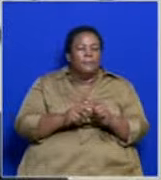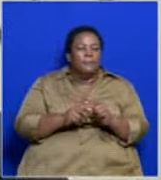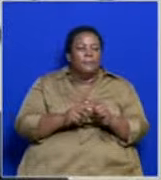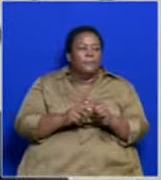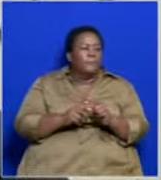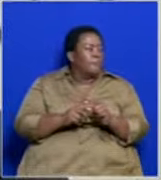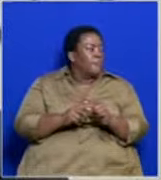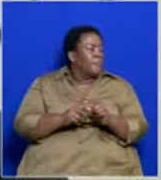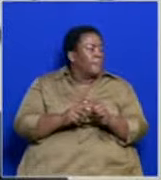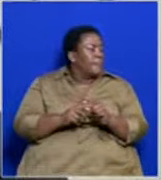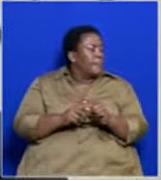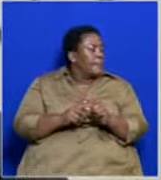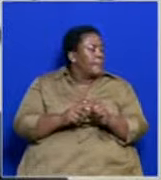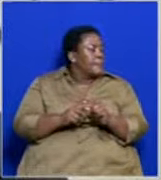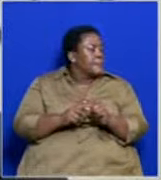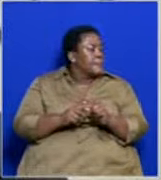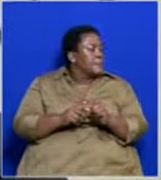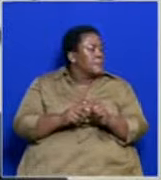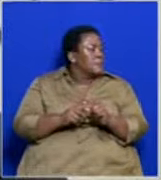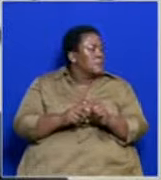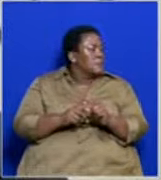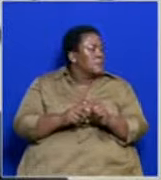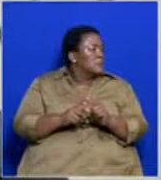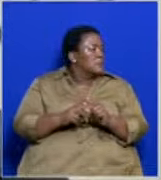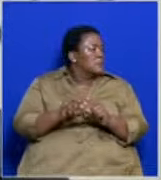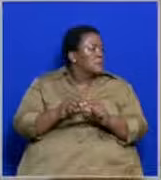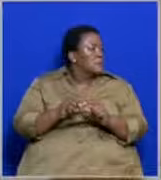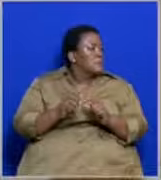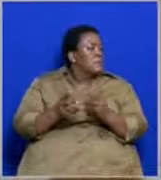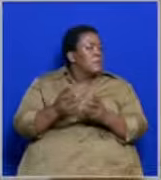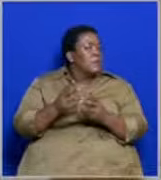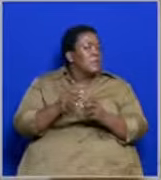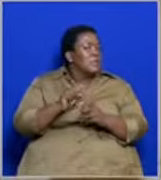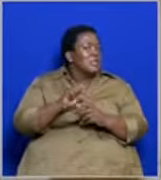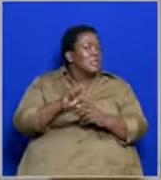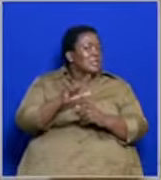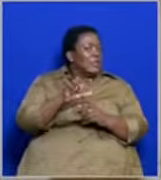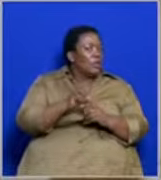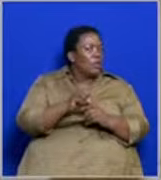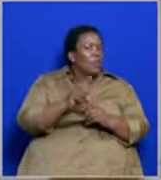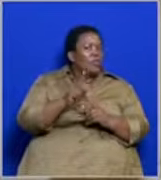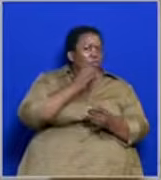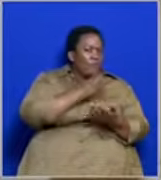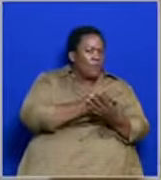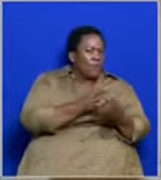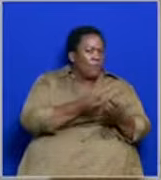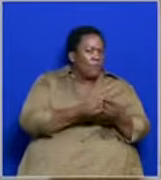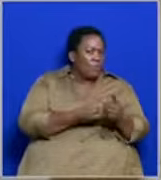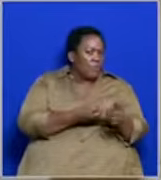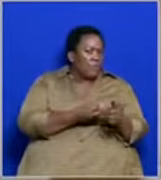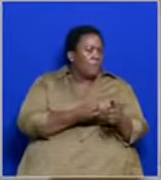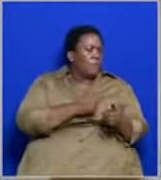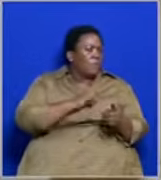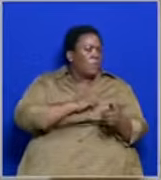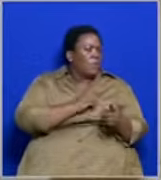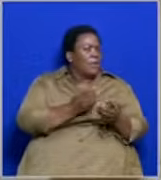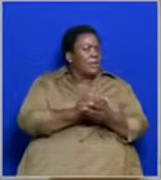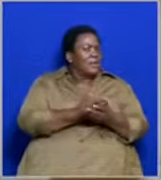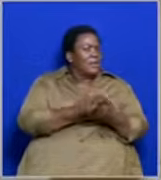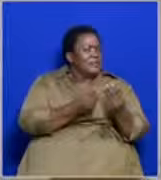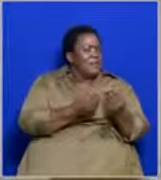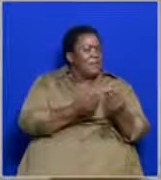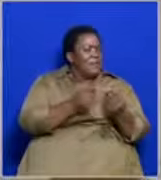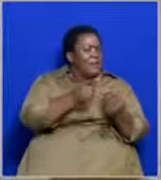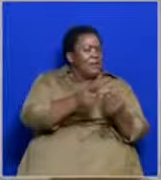Mr. Lop, you should confer with him. I think we'll confer, because Yes, the case number written there, Hillbrow, is yet a third